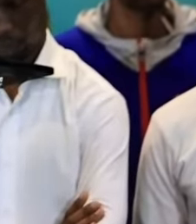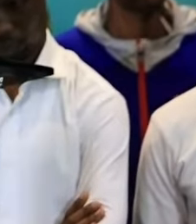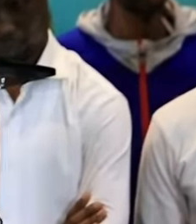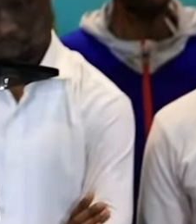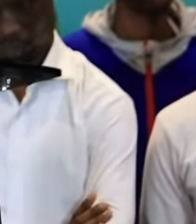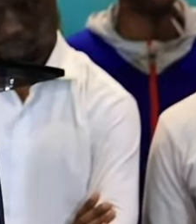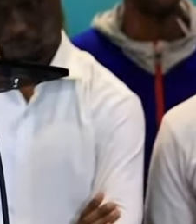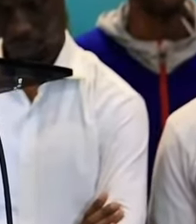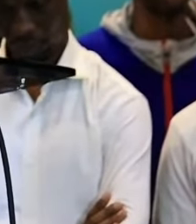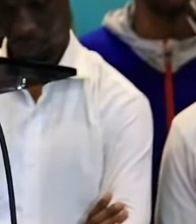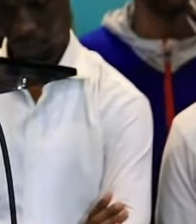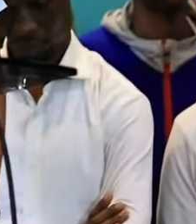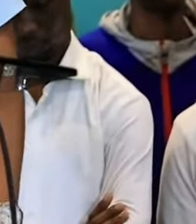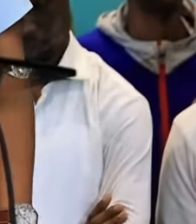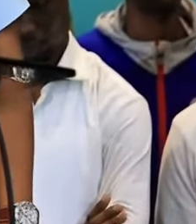anybody watching or anybody here,